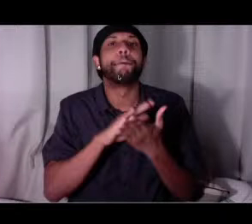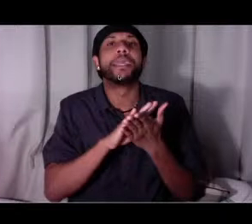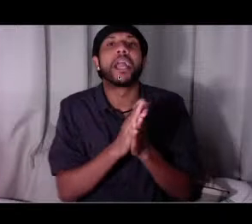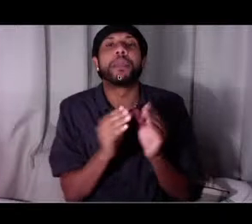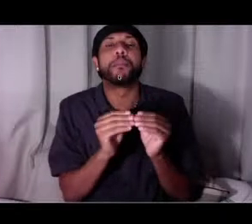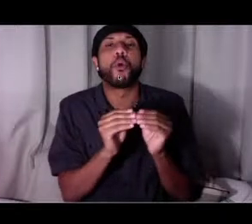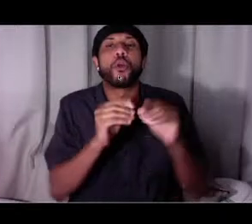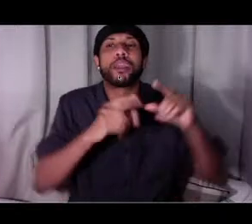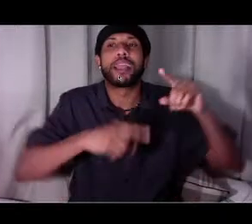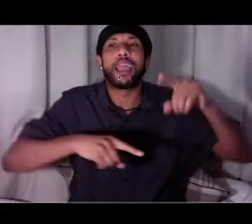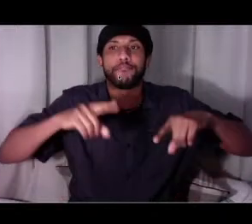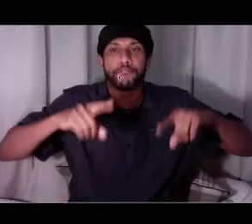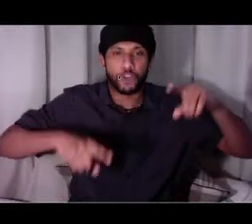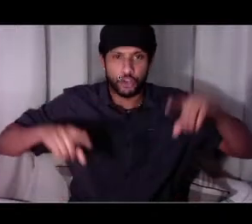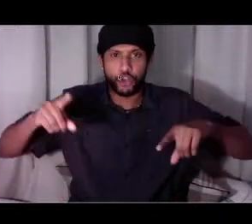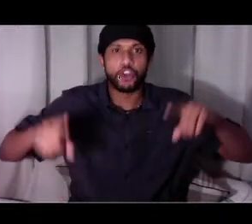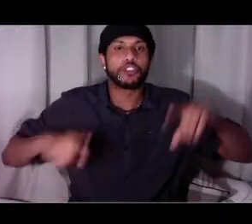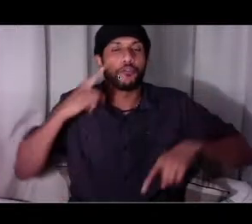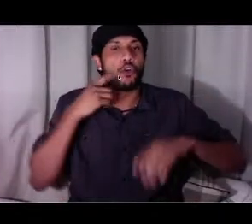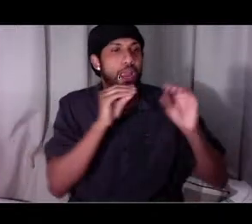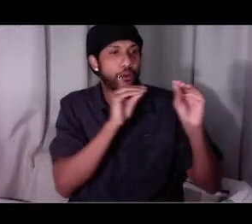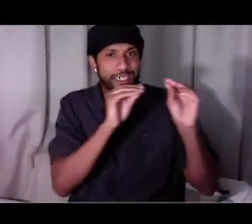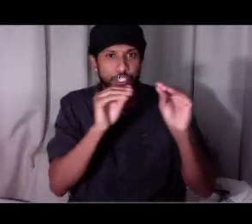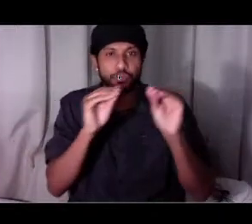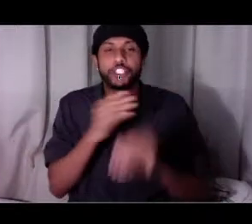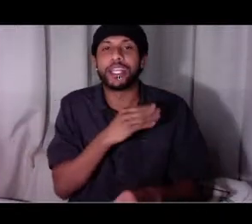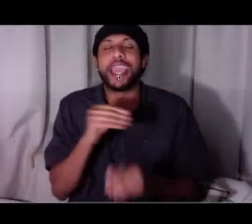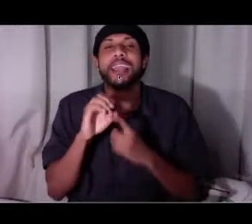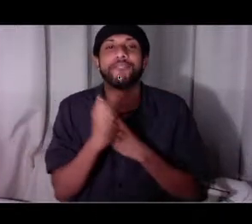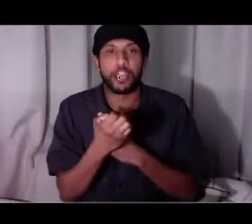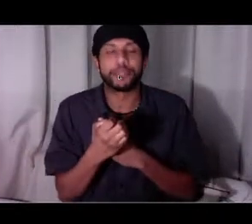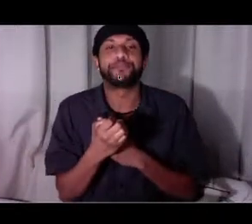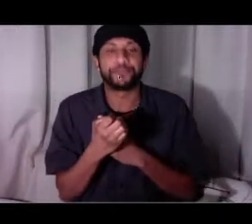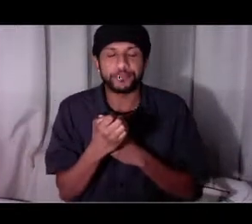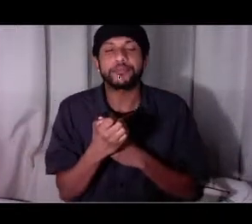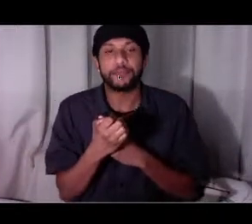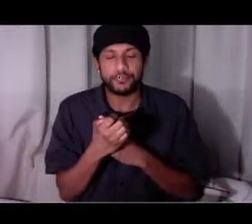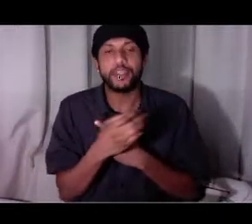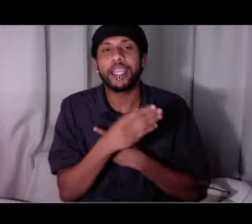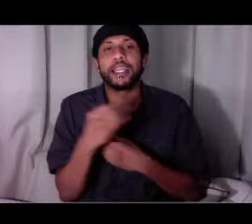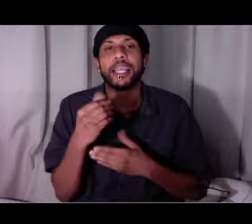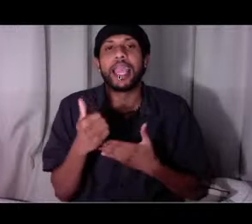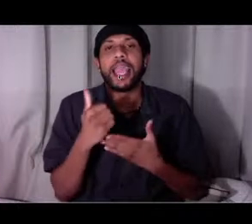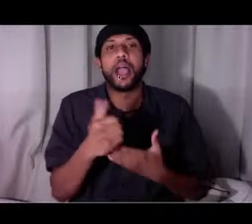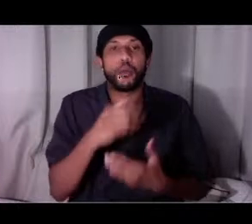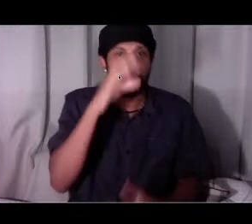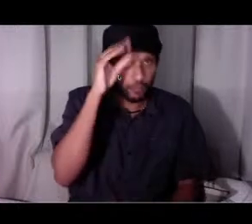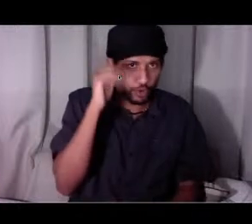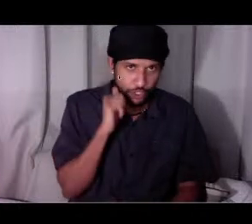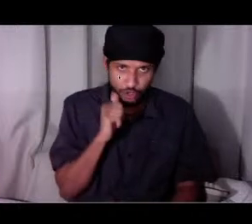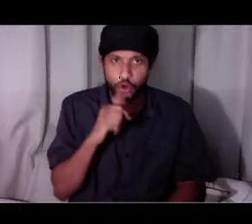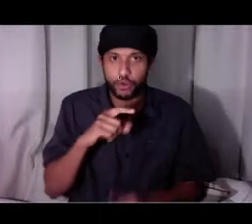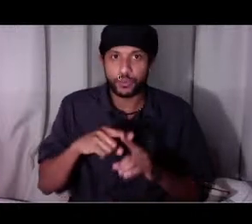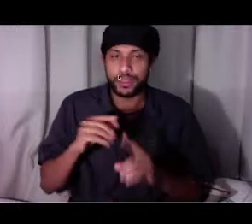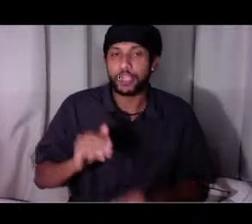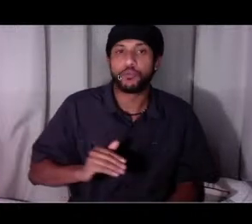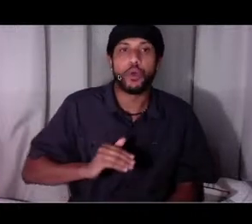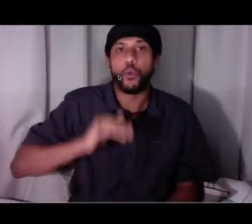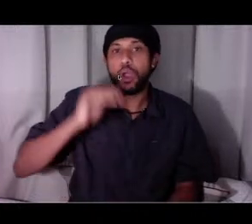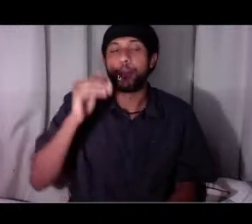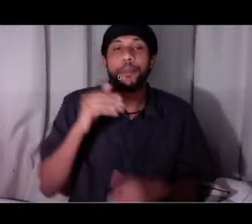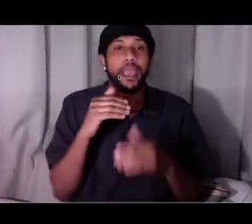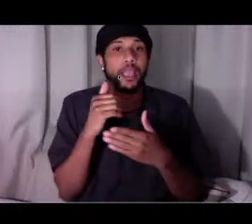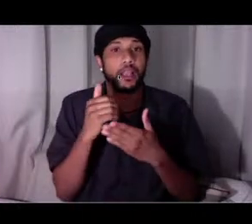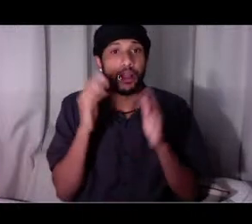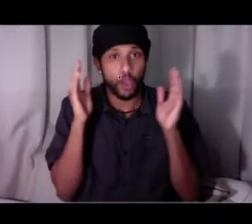diverse in our instruction and in our environment to help boys and girls as they grow up and hopefully help